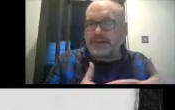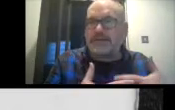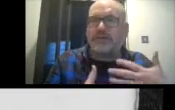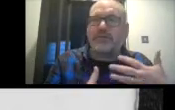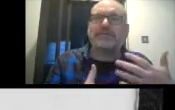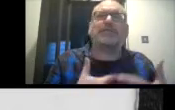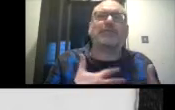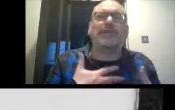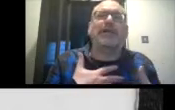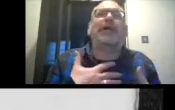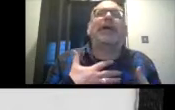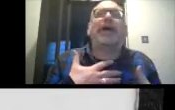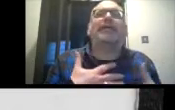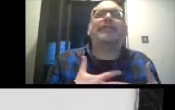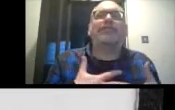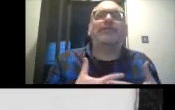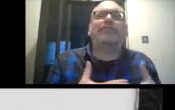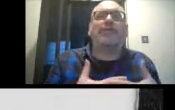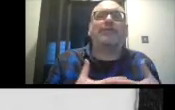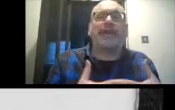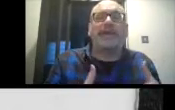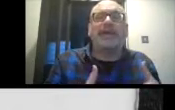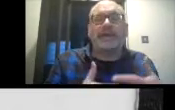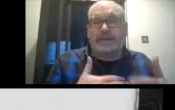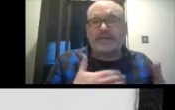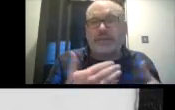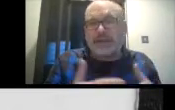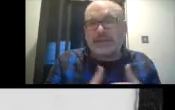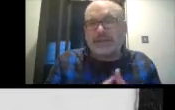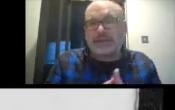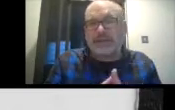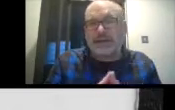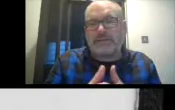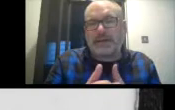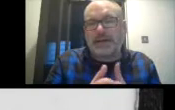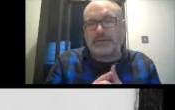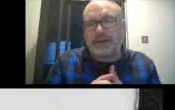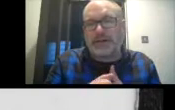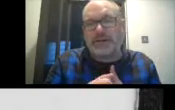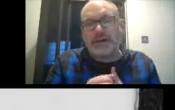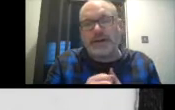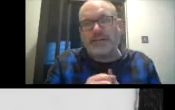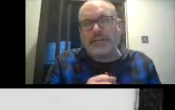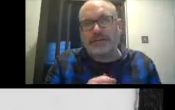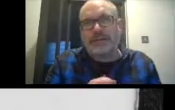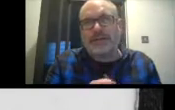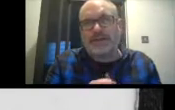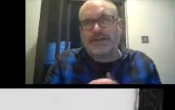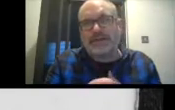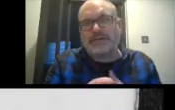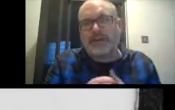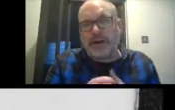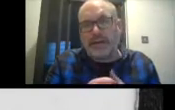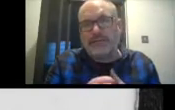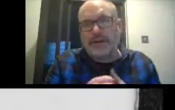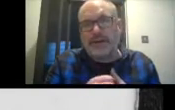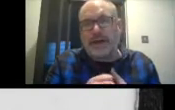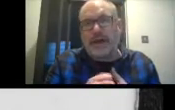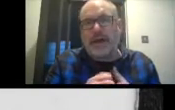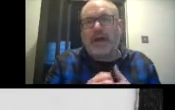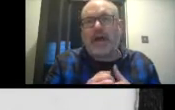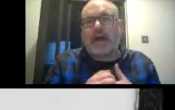homosexual identities or homosexual activity per se. Now, this changes with the Labouchere Amendment in